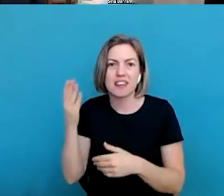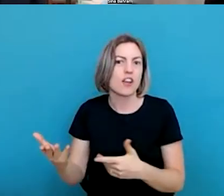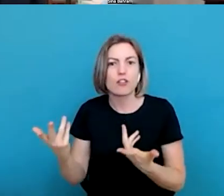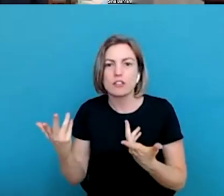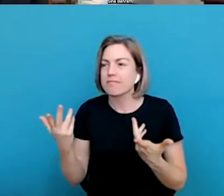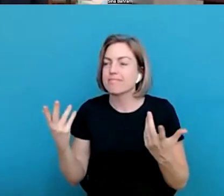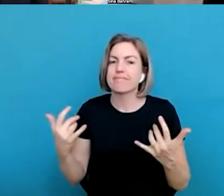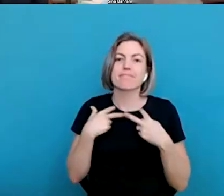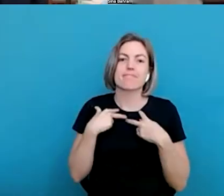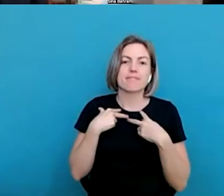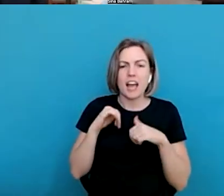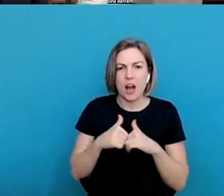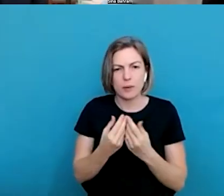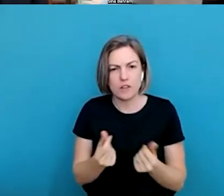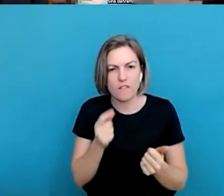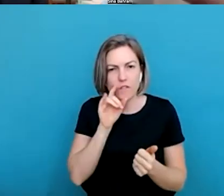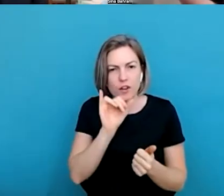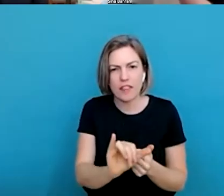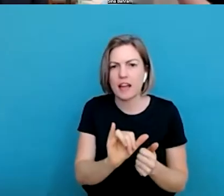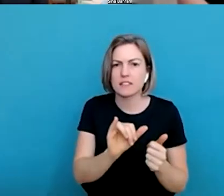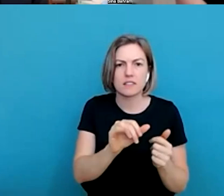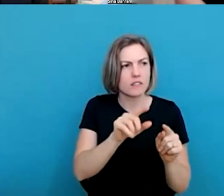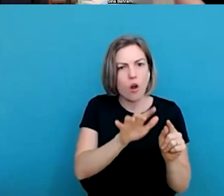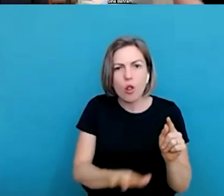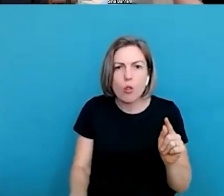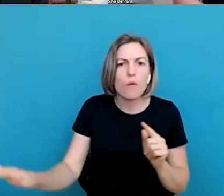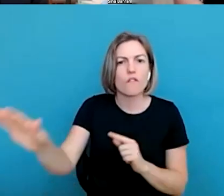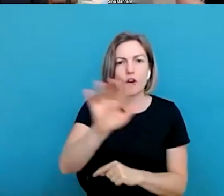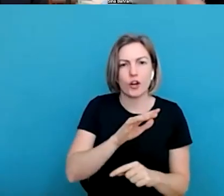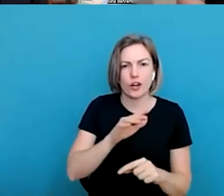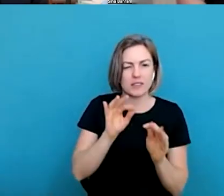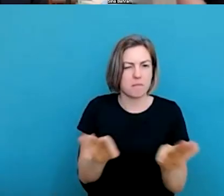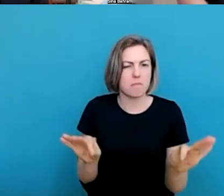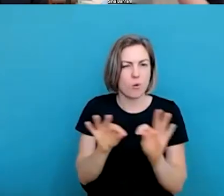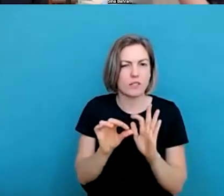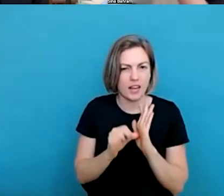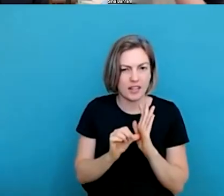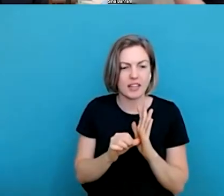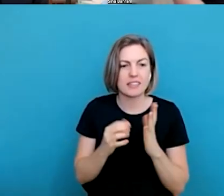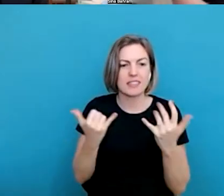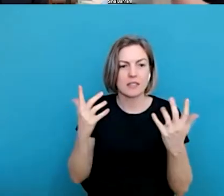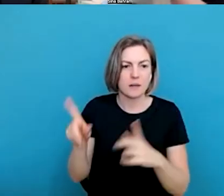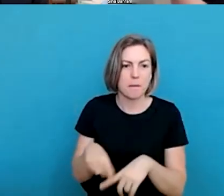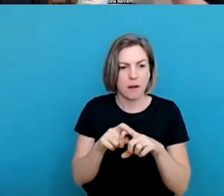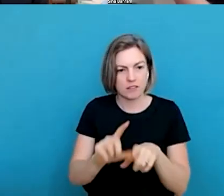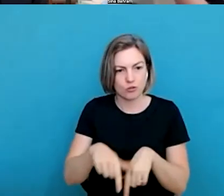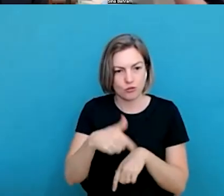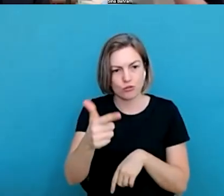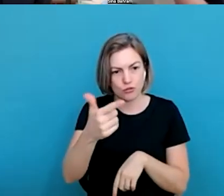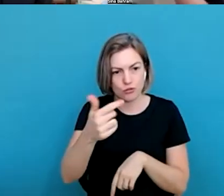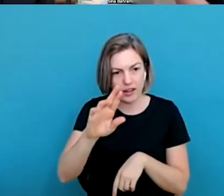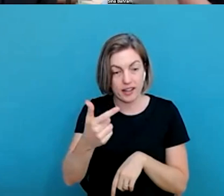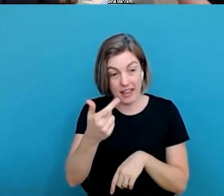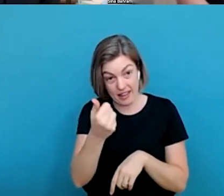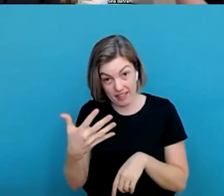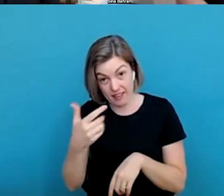that we're solving for that continuum is something that is important to highlight. I'm going to take a pause here and turn it over to Greg. Greg, is there anything